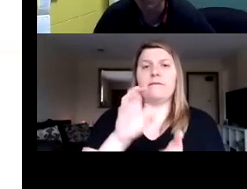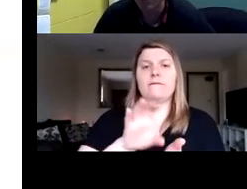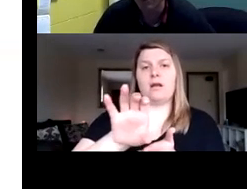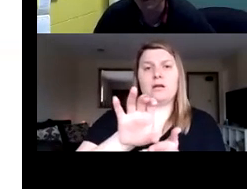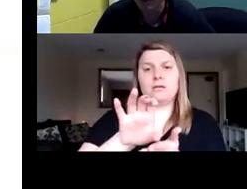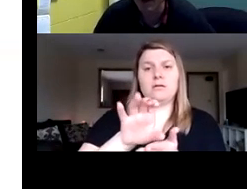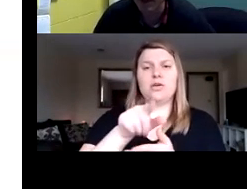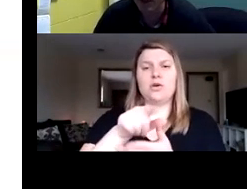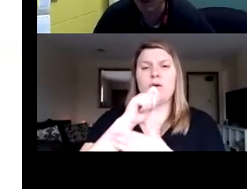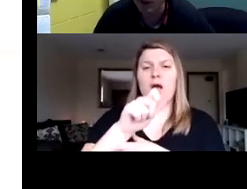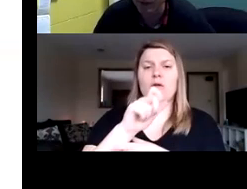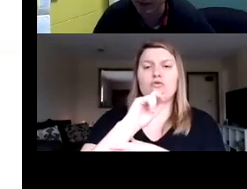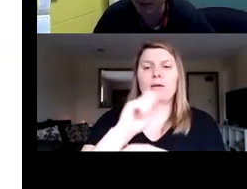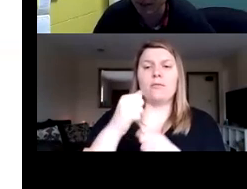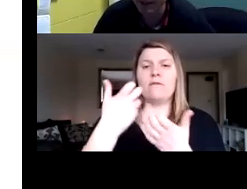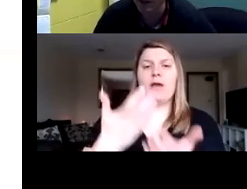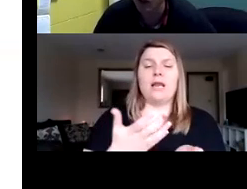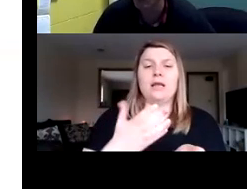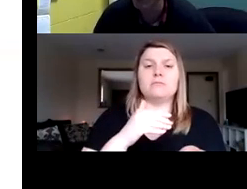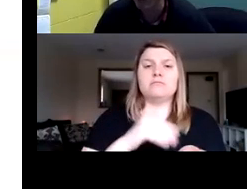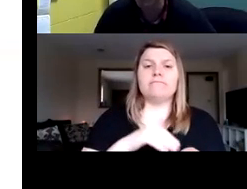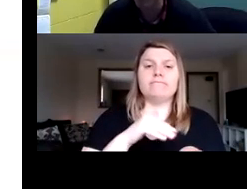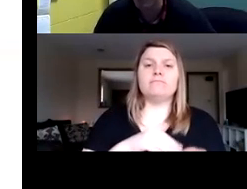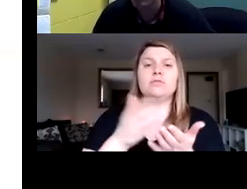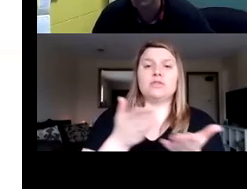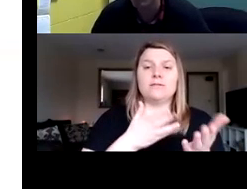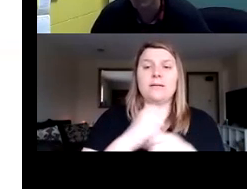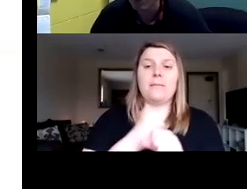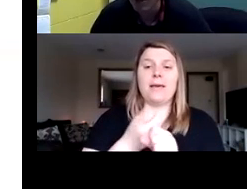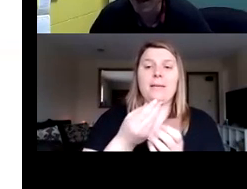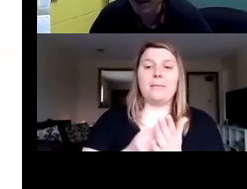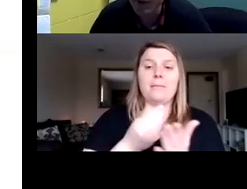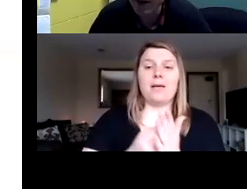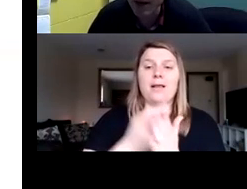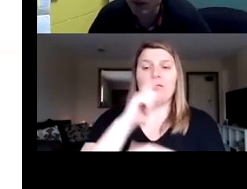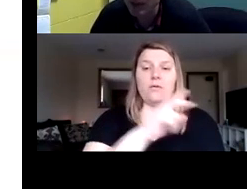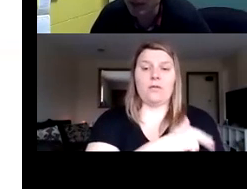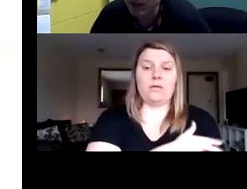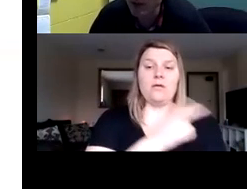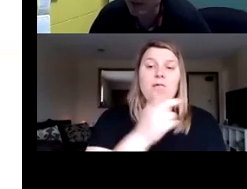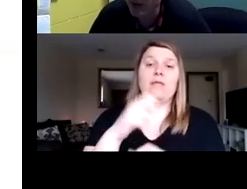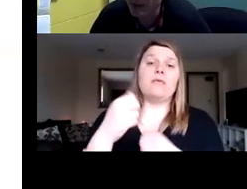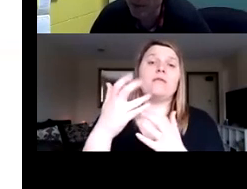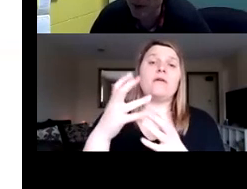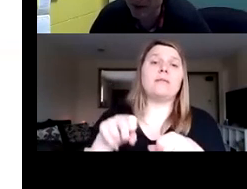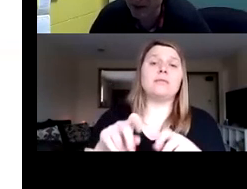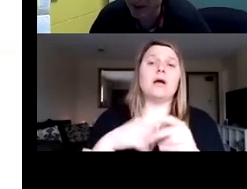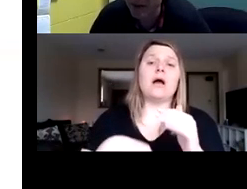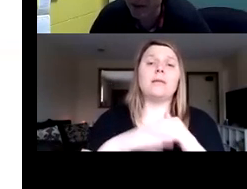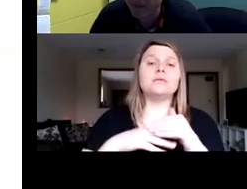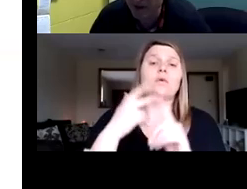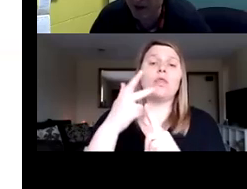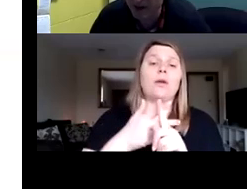you aren't necessarily providing clinical services and generating money for the hospital, they provided the opportunity to do up to 3 months